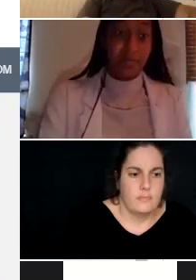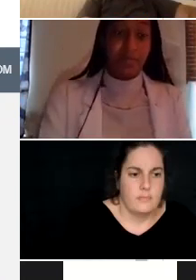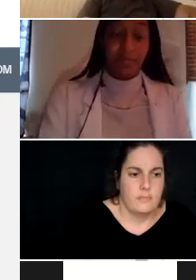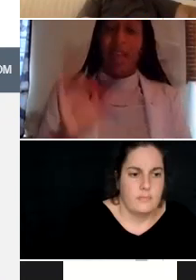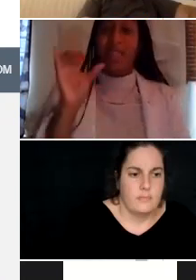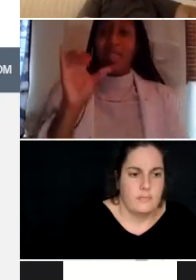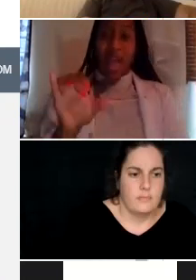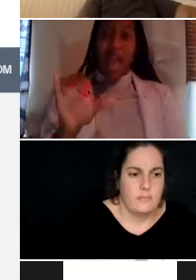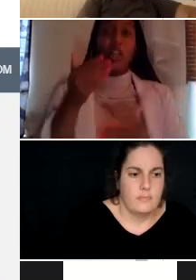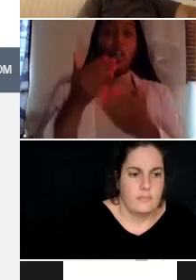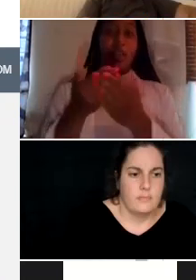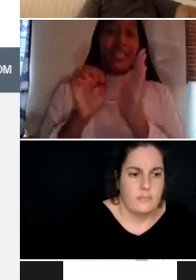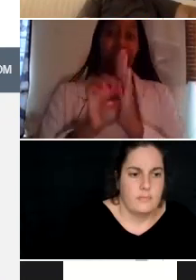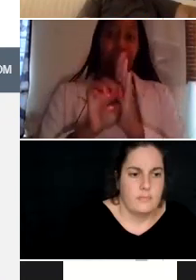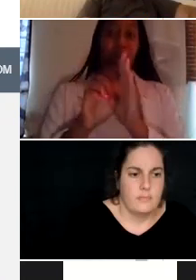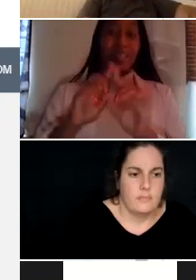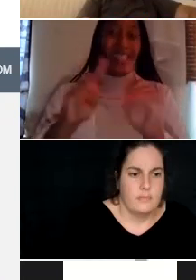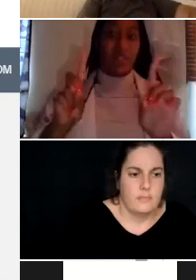heat.